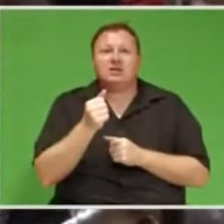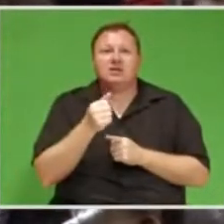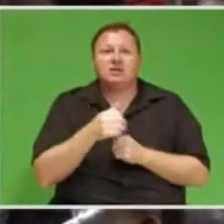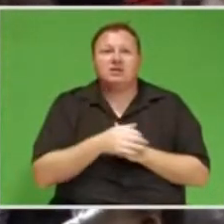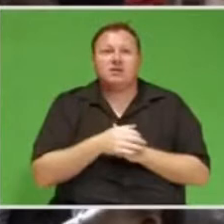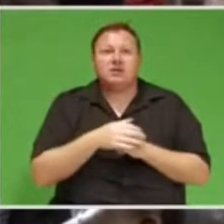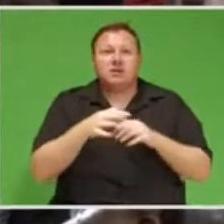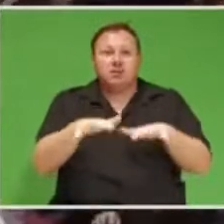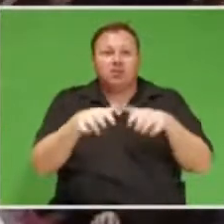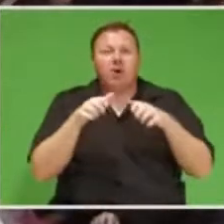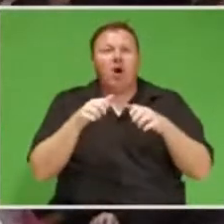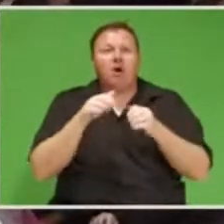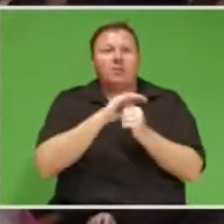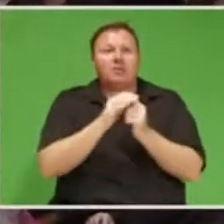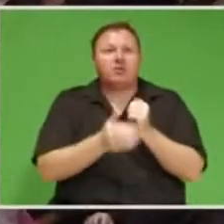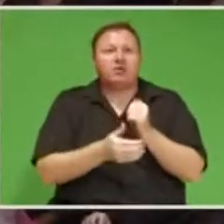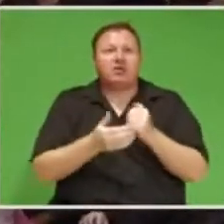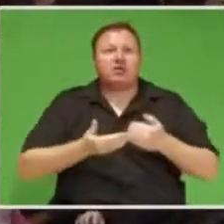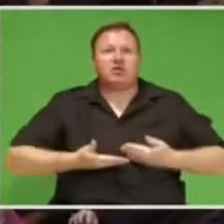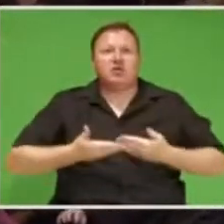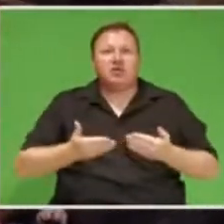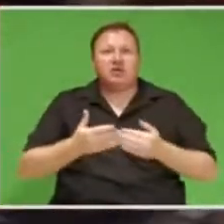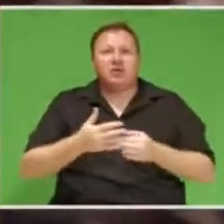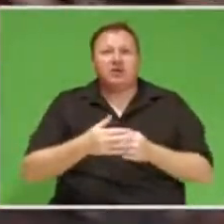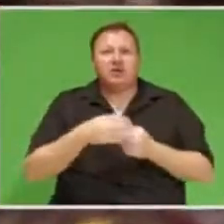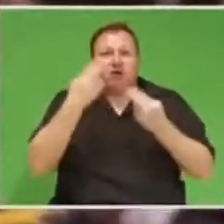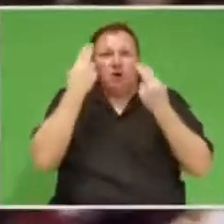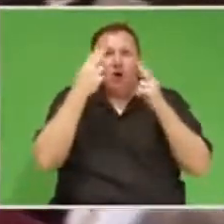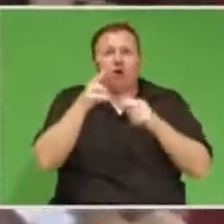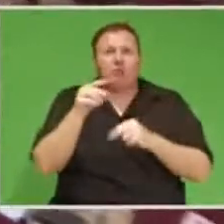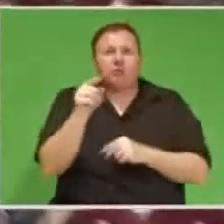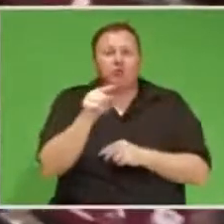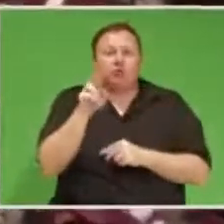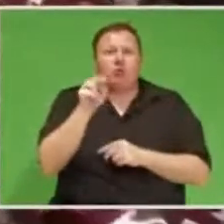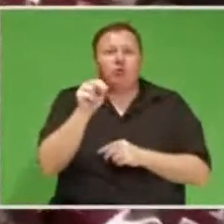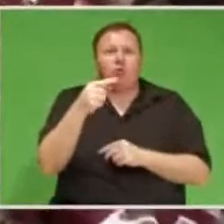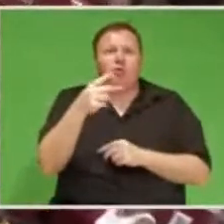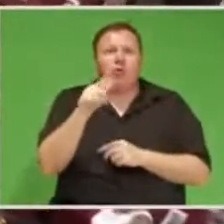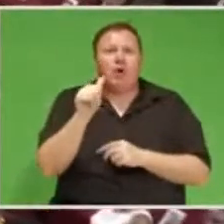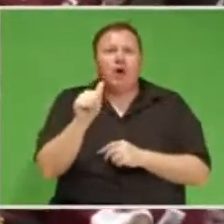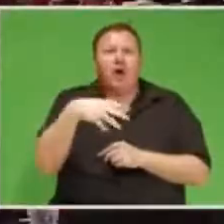Parliamentary Protection Services to remove Honorable Zungula?